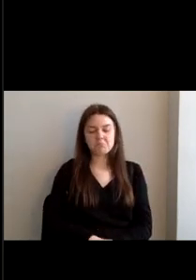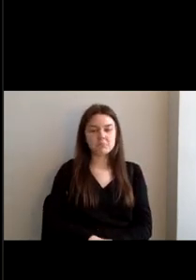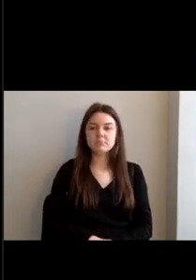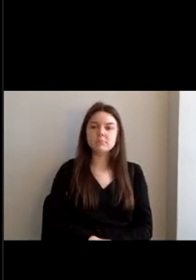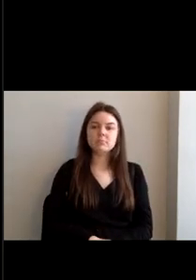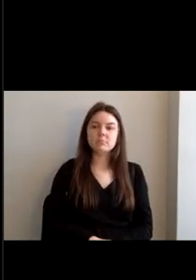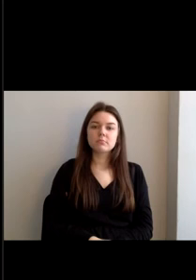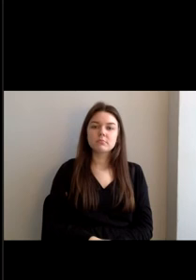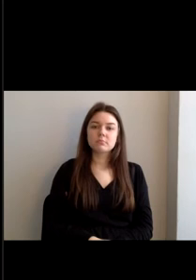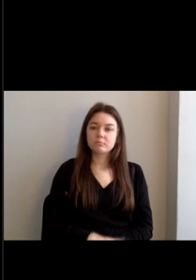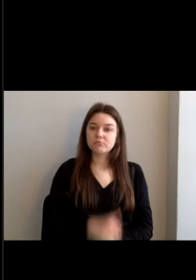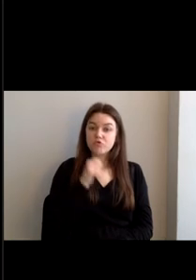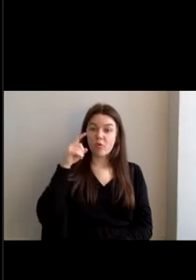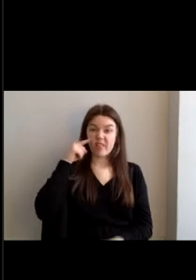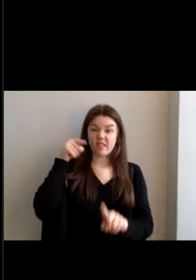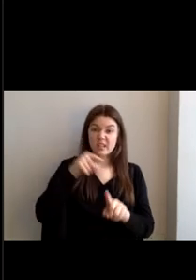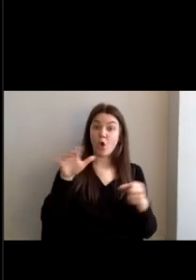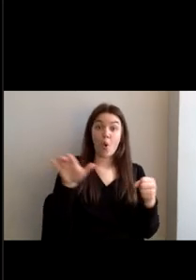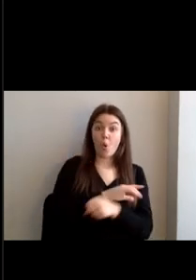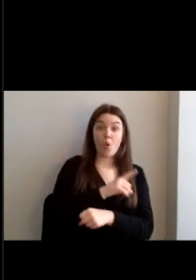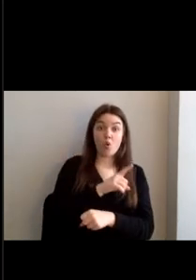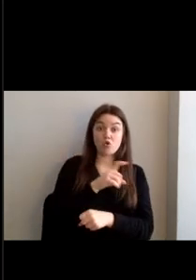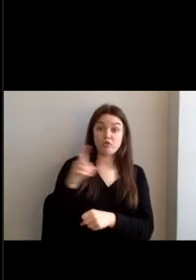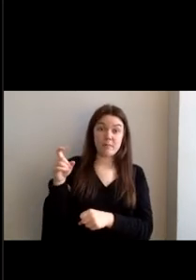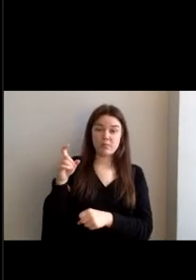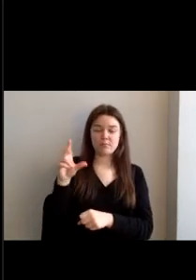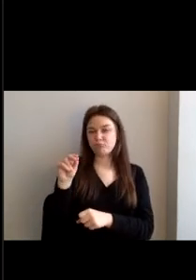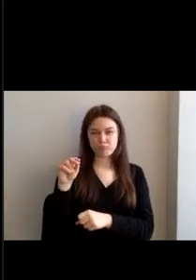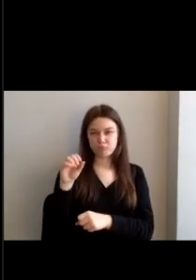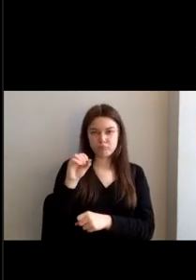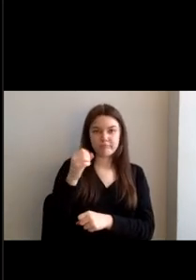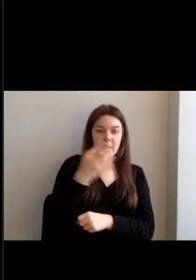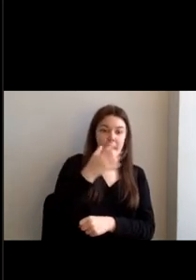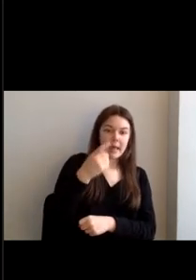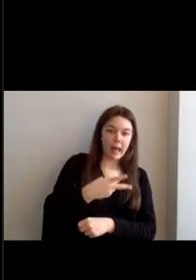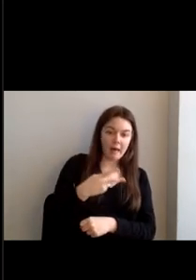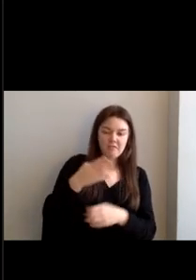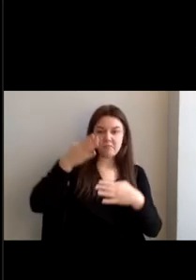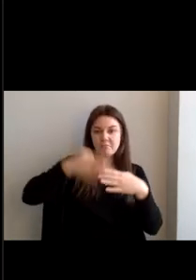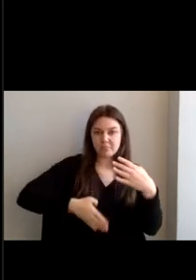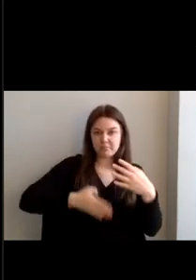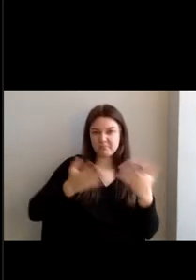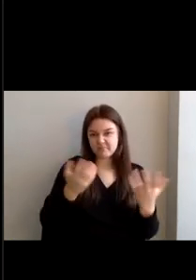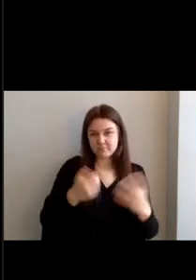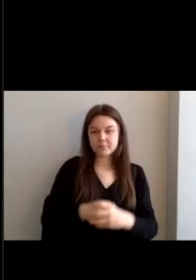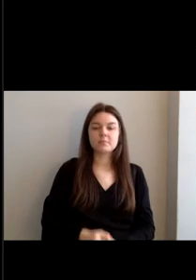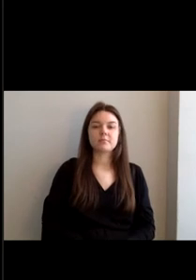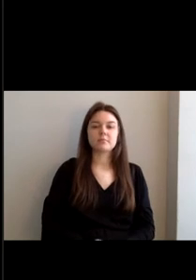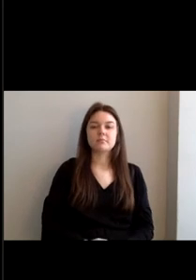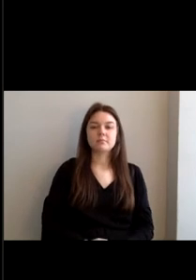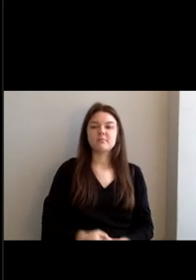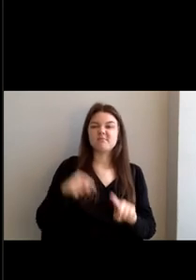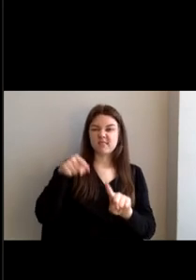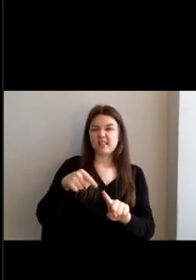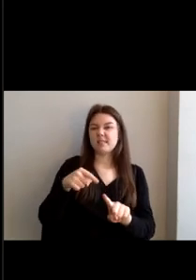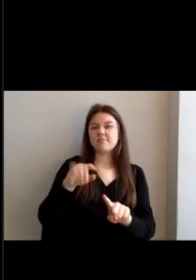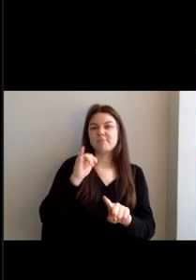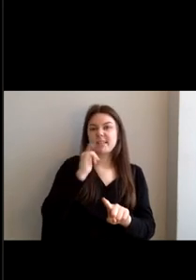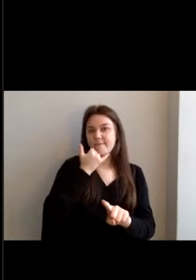don't consider it as a whole shrimp if it's damaged in this manner. So we consider this another